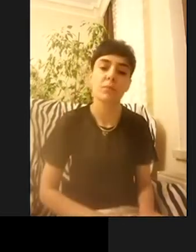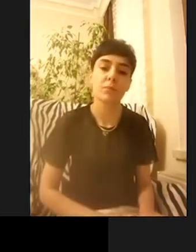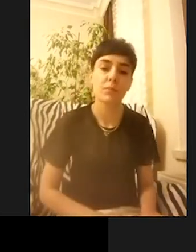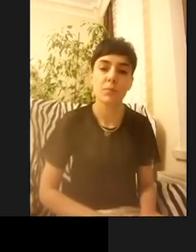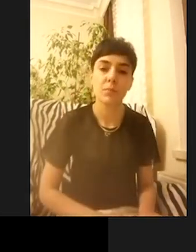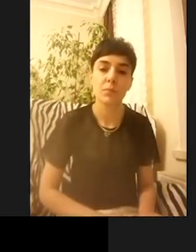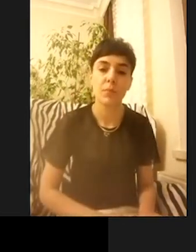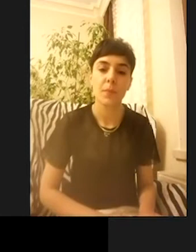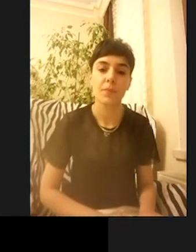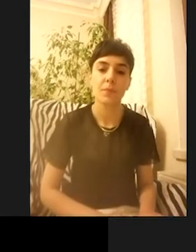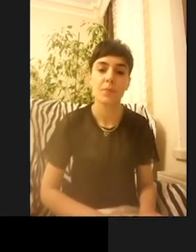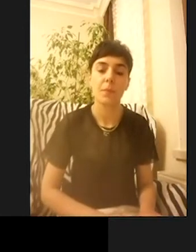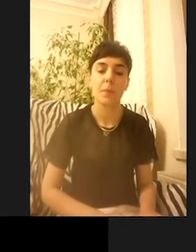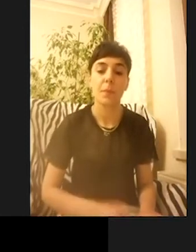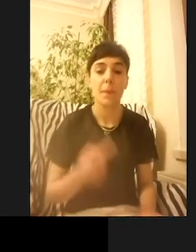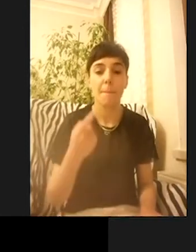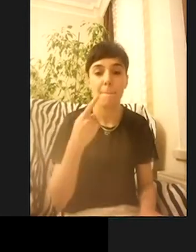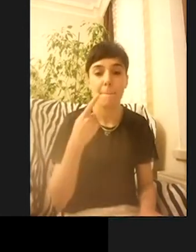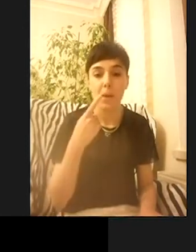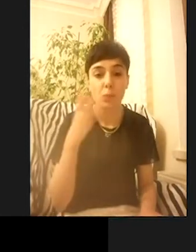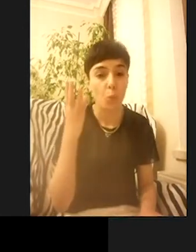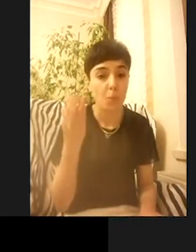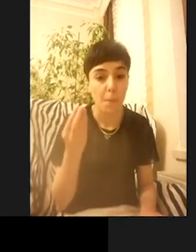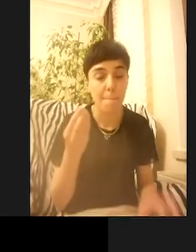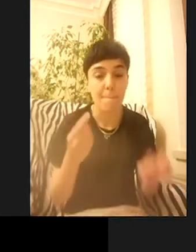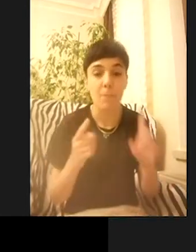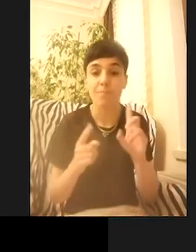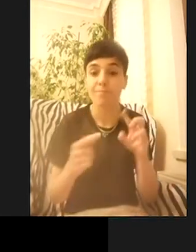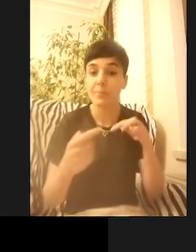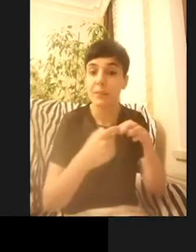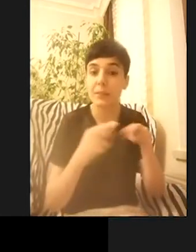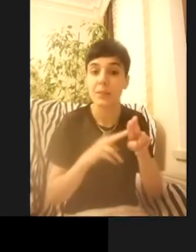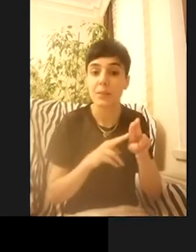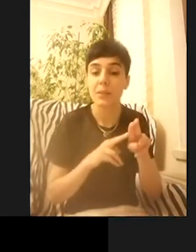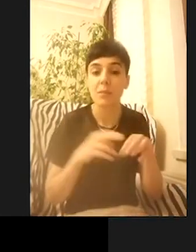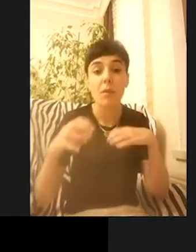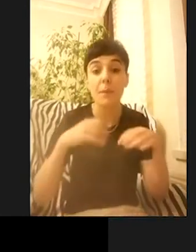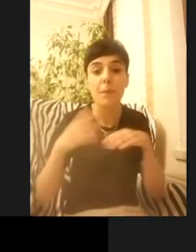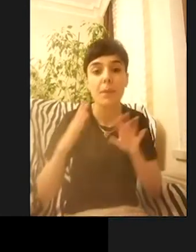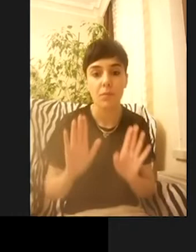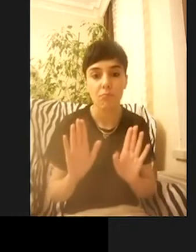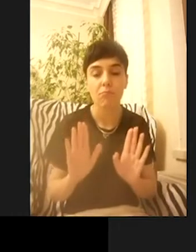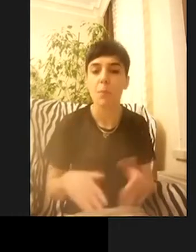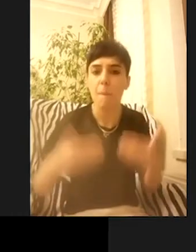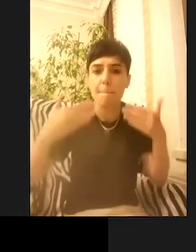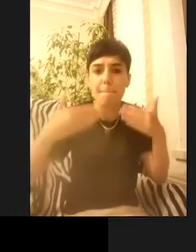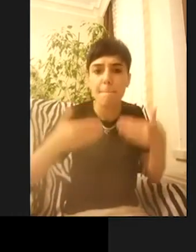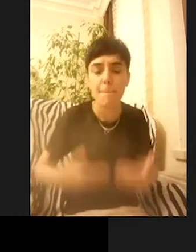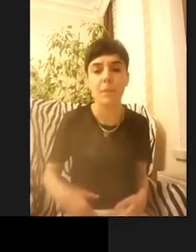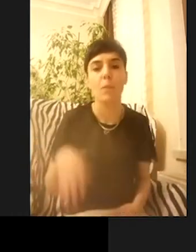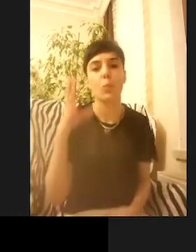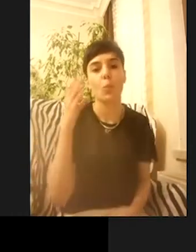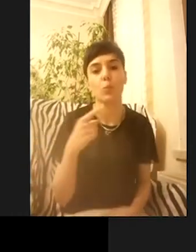materialized experience that actually bodies are involved, discourses are involved. So a Kurdish person may